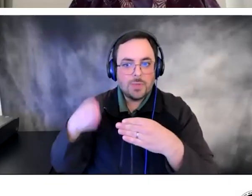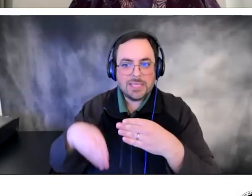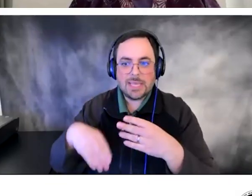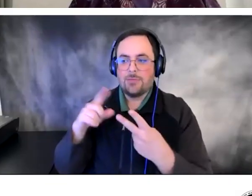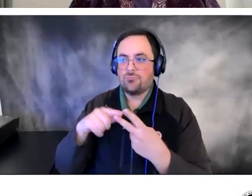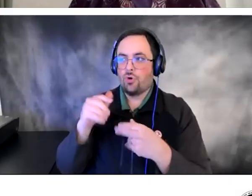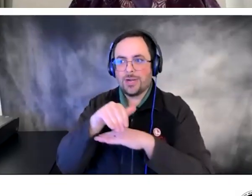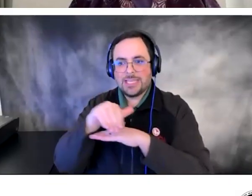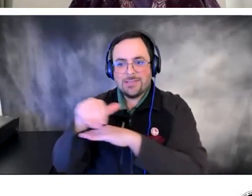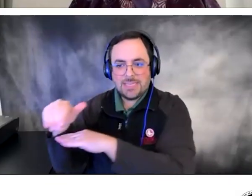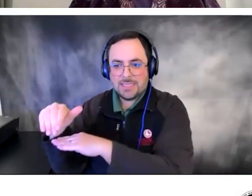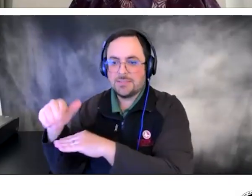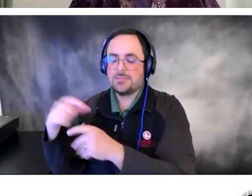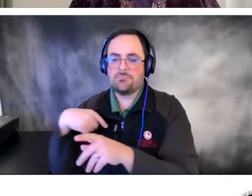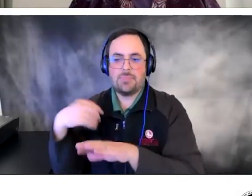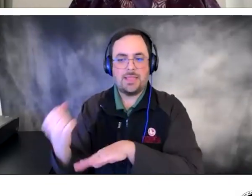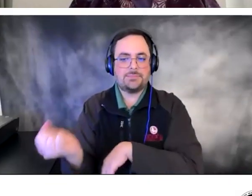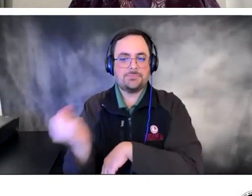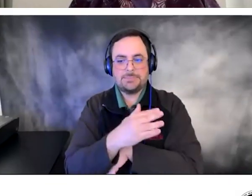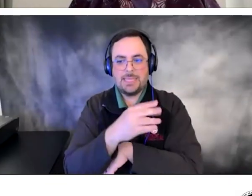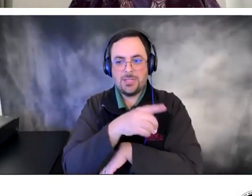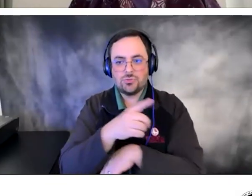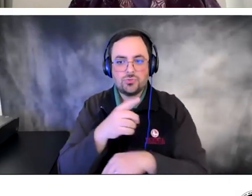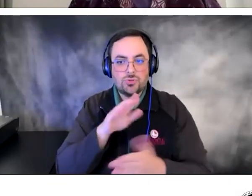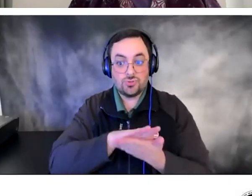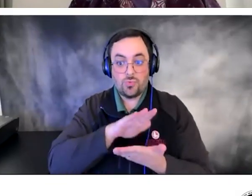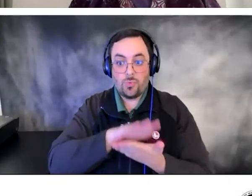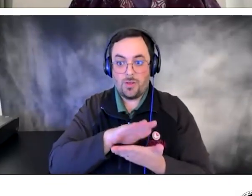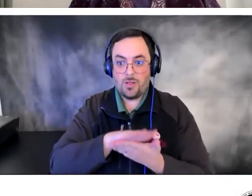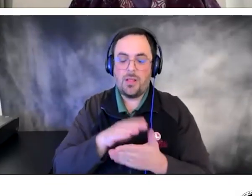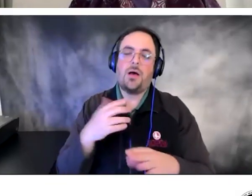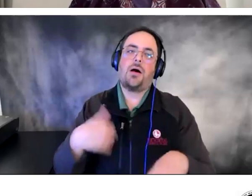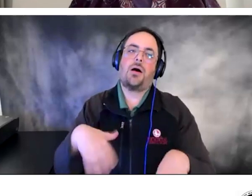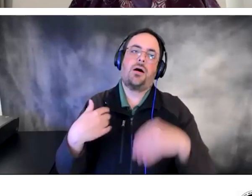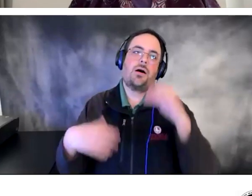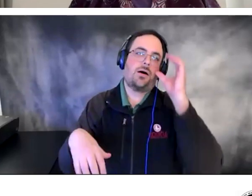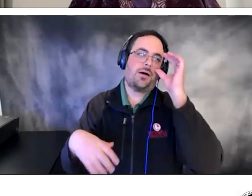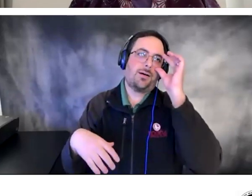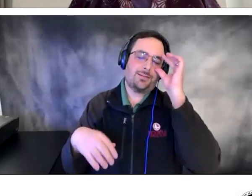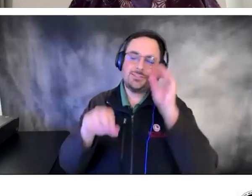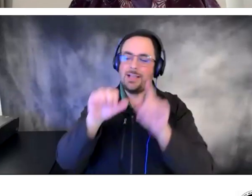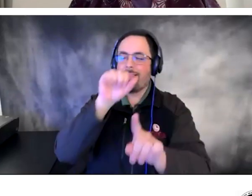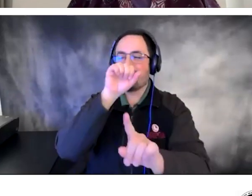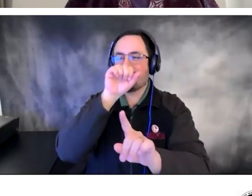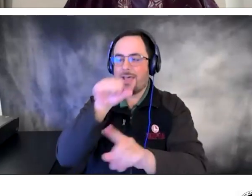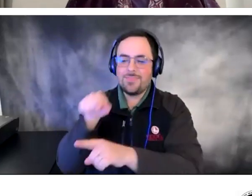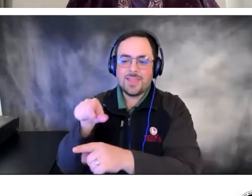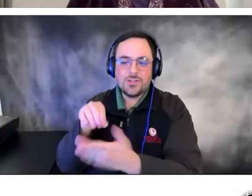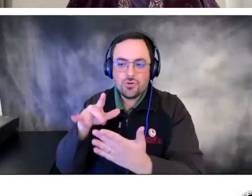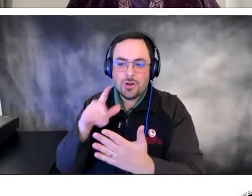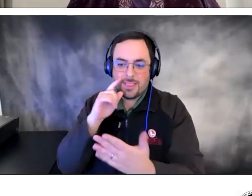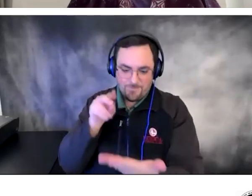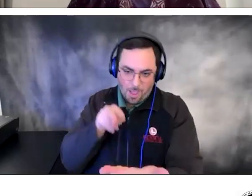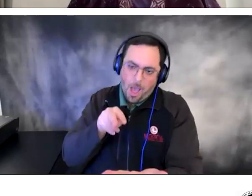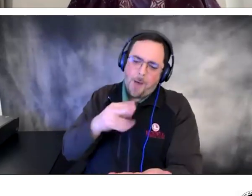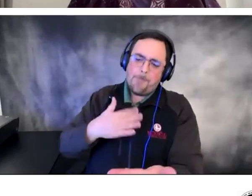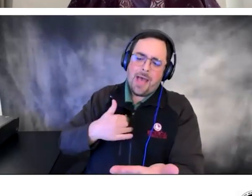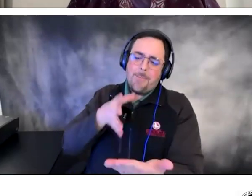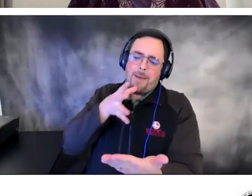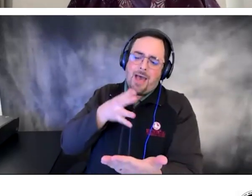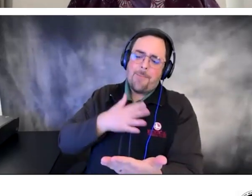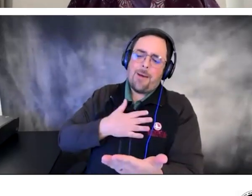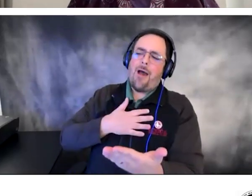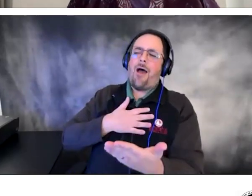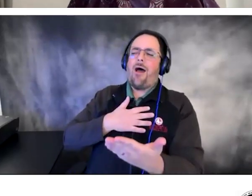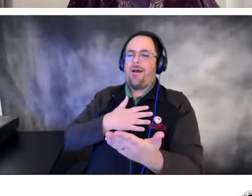or at night and send it back on an iPad. And she loved seeing her mother on the screen